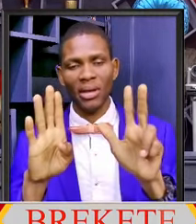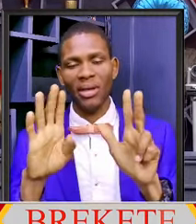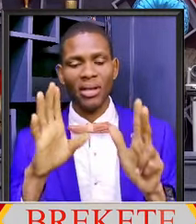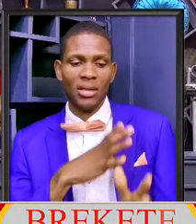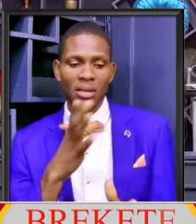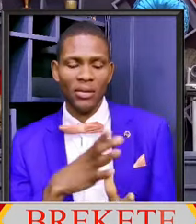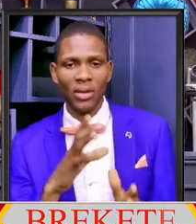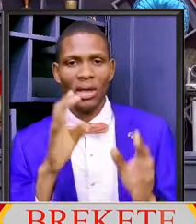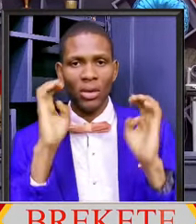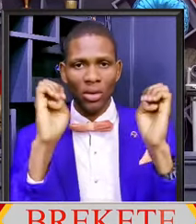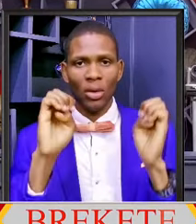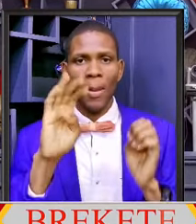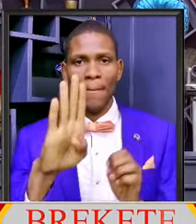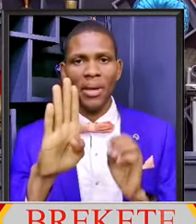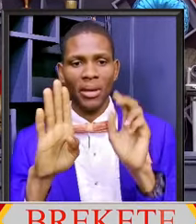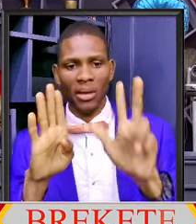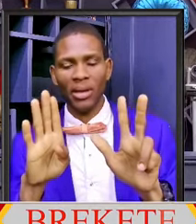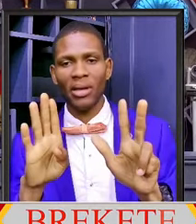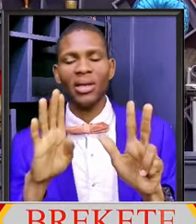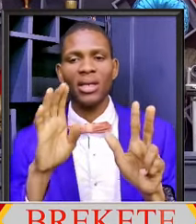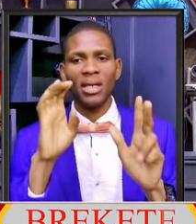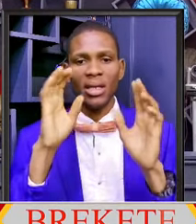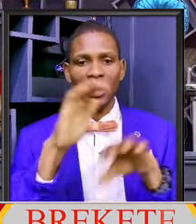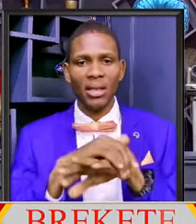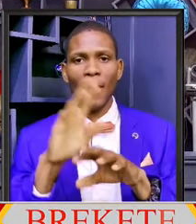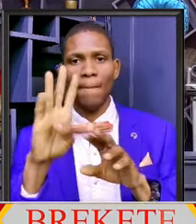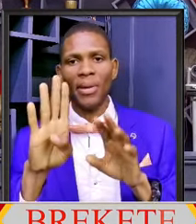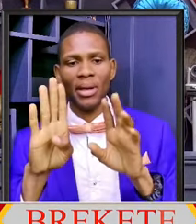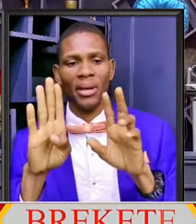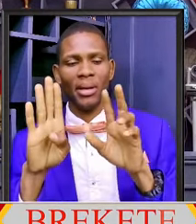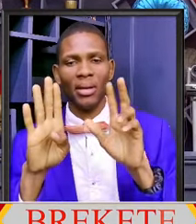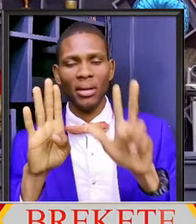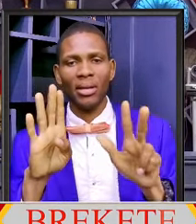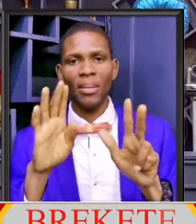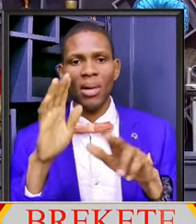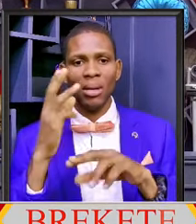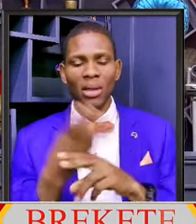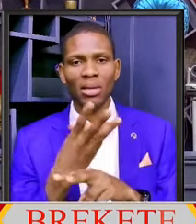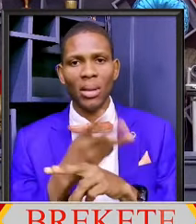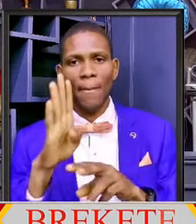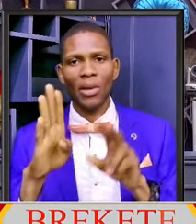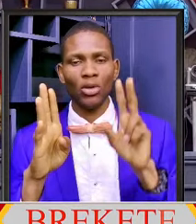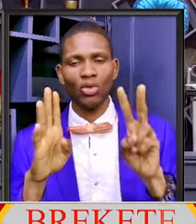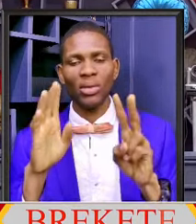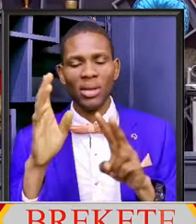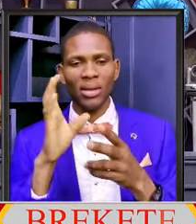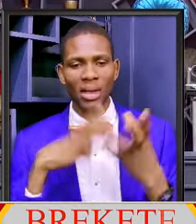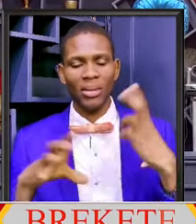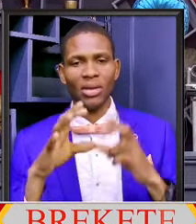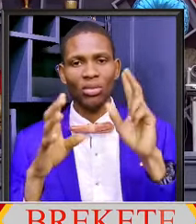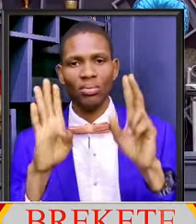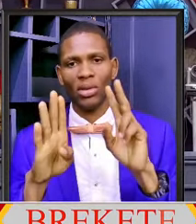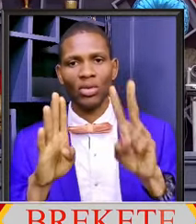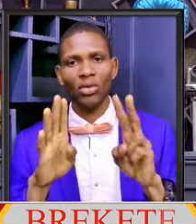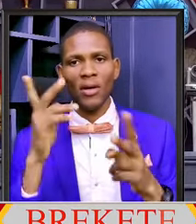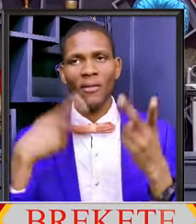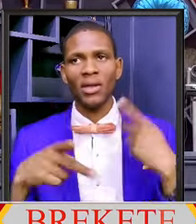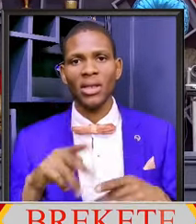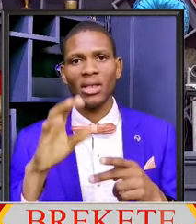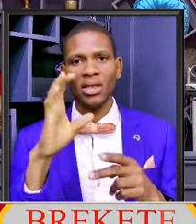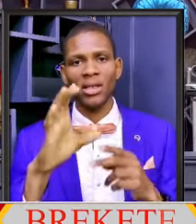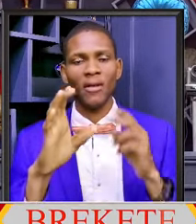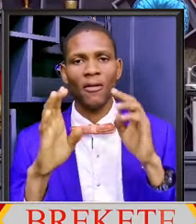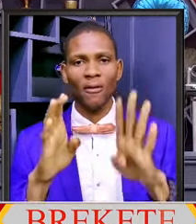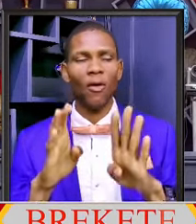education, B3. English language, B3. Mathematics, B2. Biology, B2. Chemistry, B3. Physics,